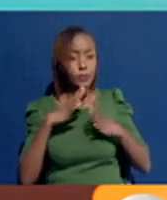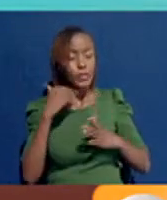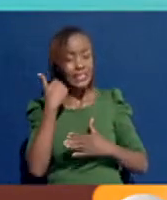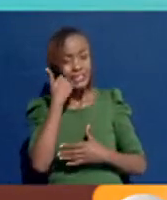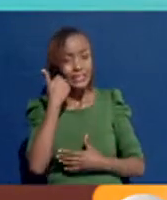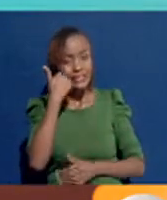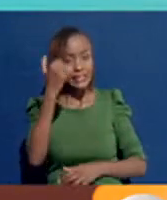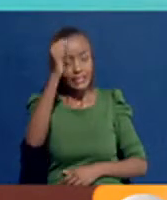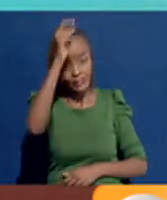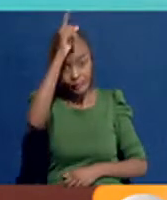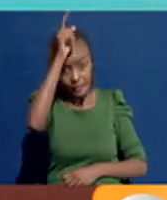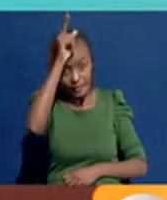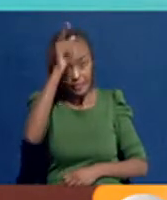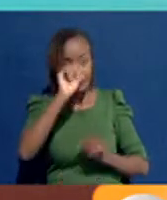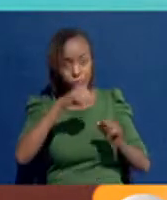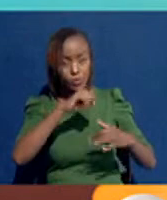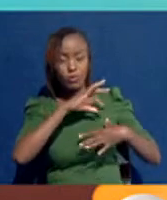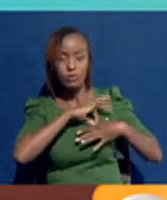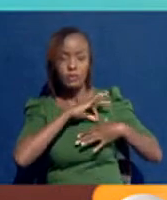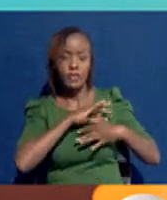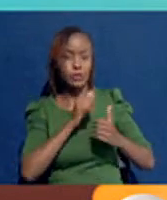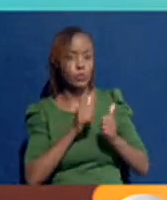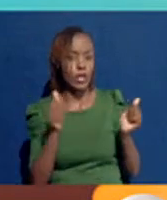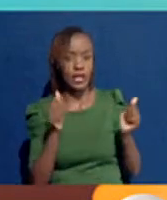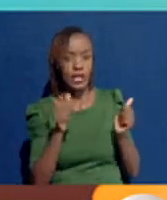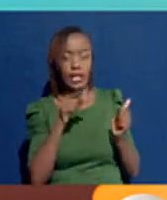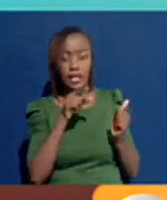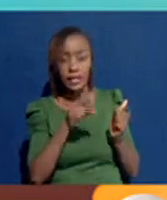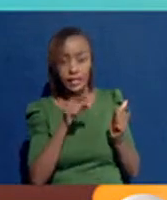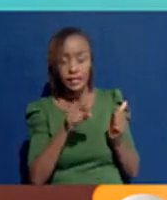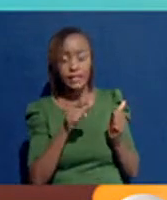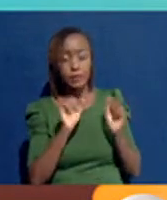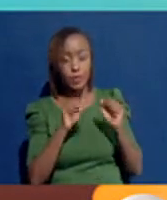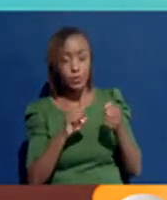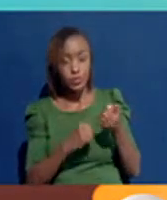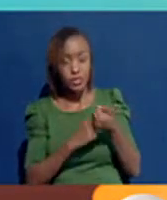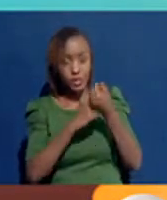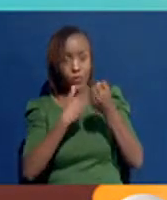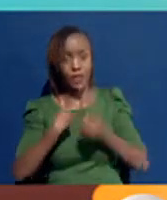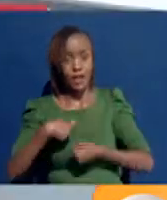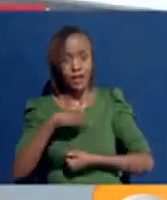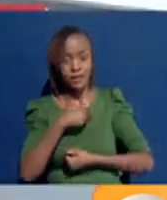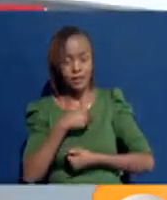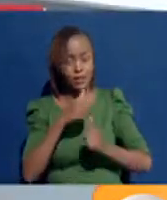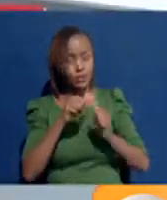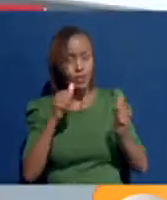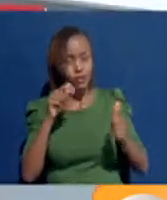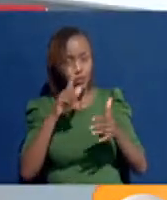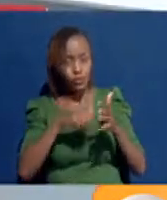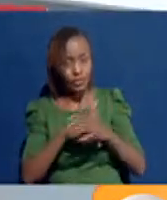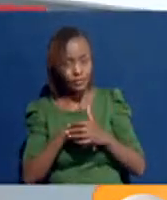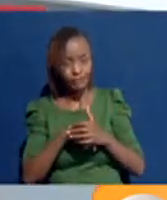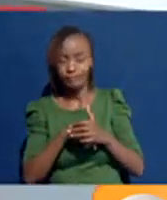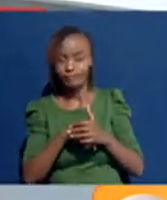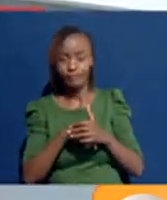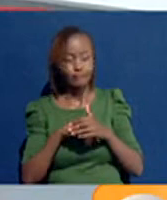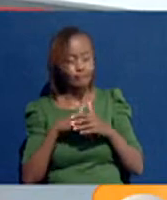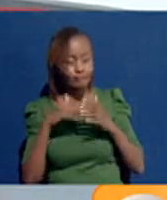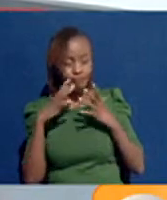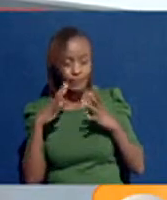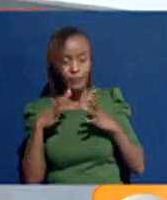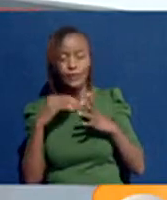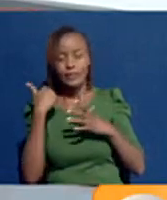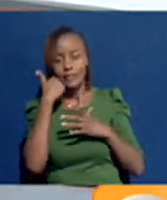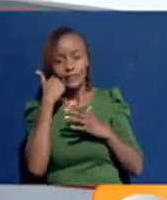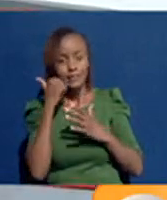rural areas, they are benefiting from here. And this one will assist us not so that we cannot allow most of the patients to go out of the country. That's